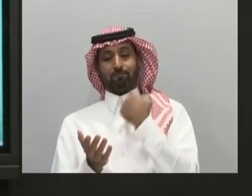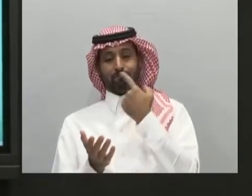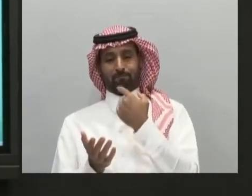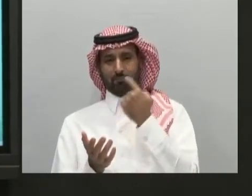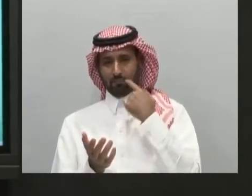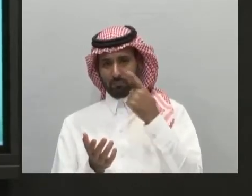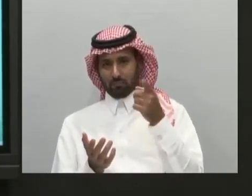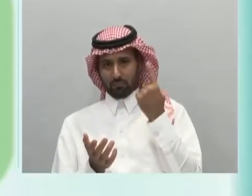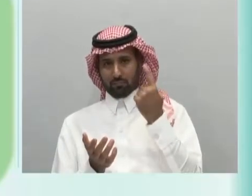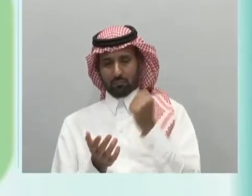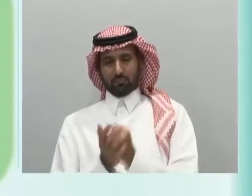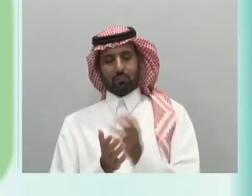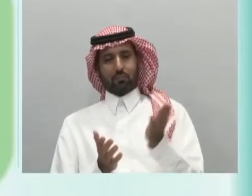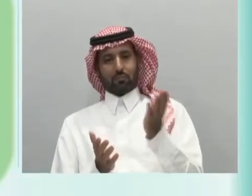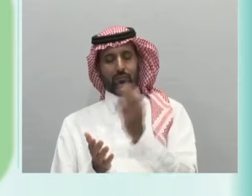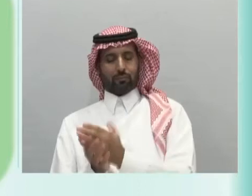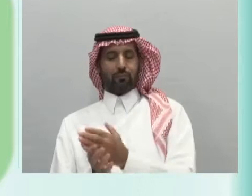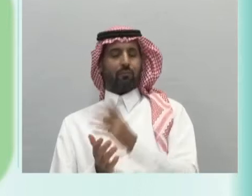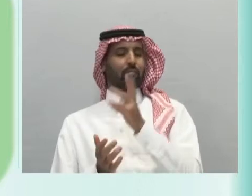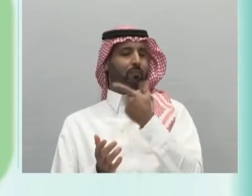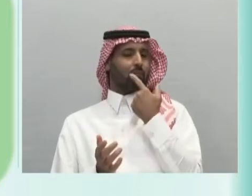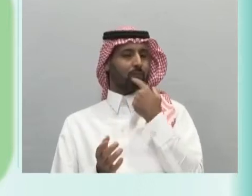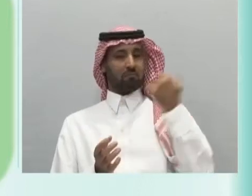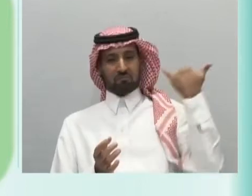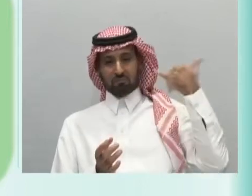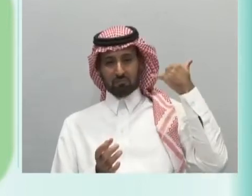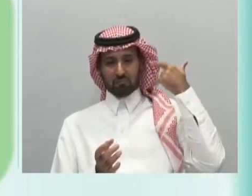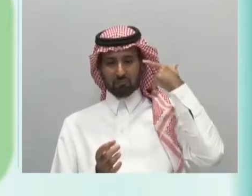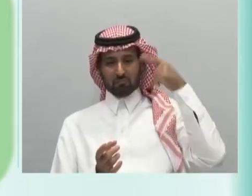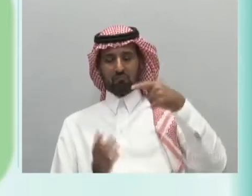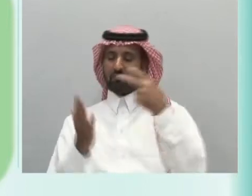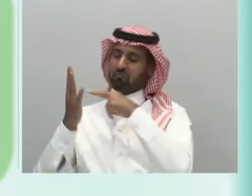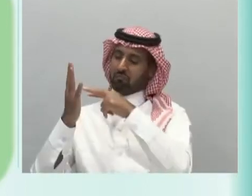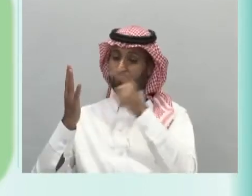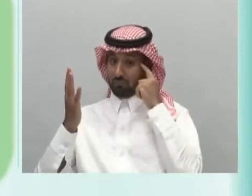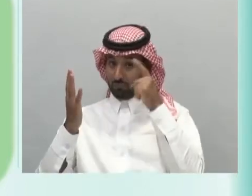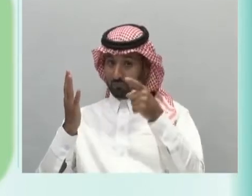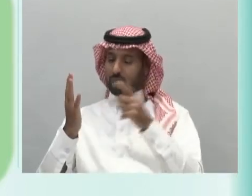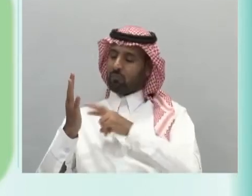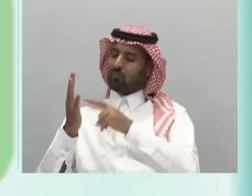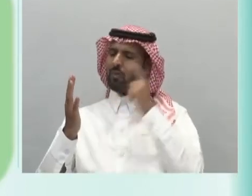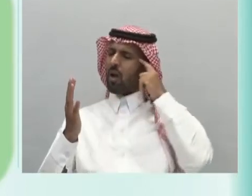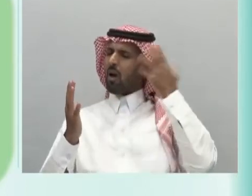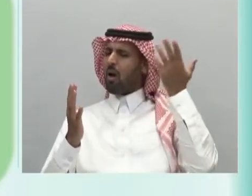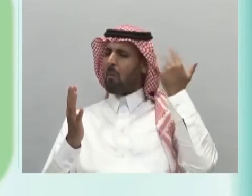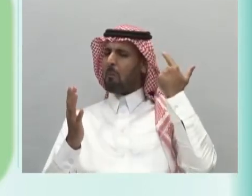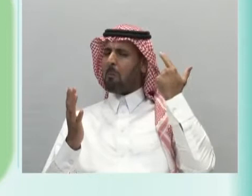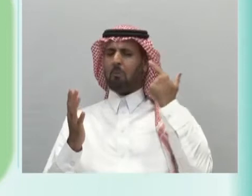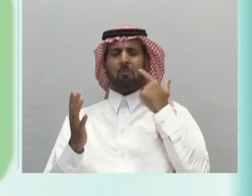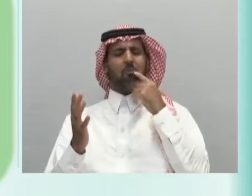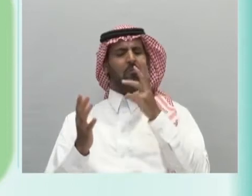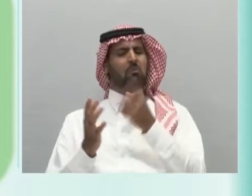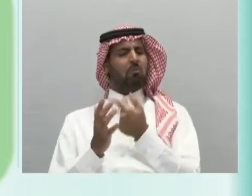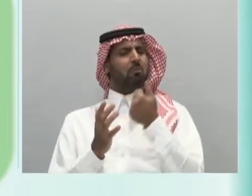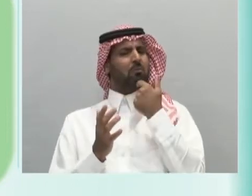correctly. Next, also, there is a very important part, which is reading also. You read about ecotourism. What is